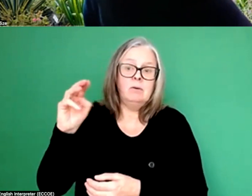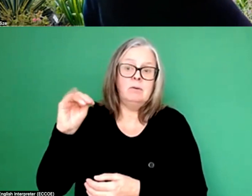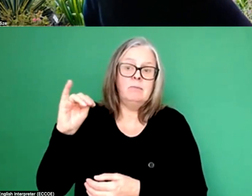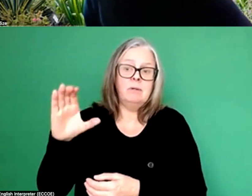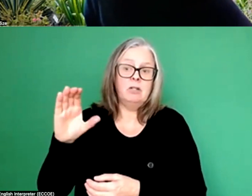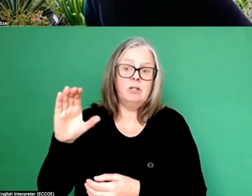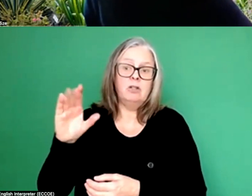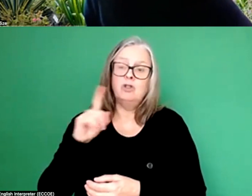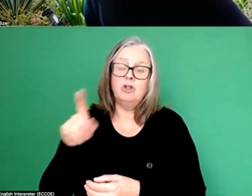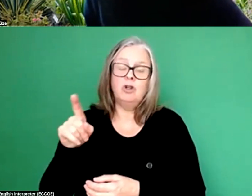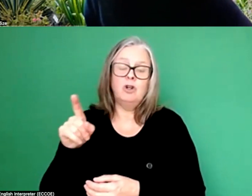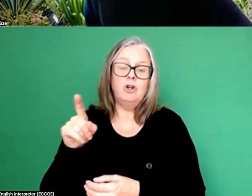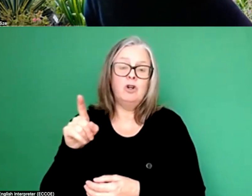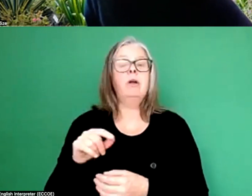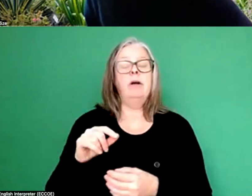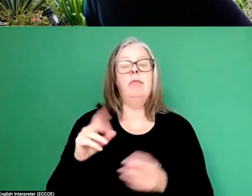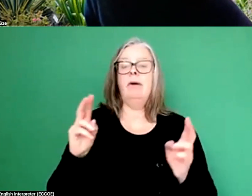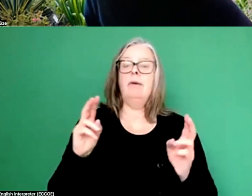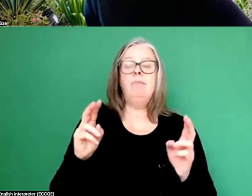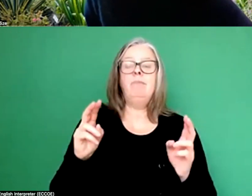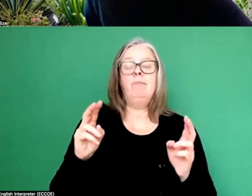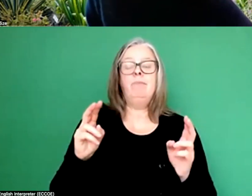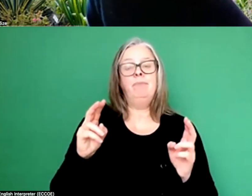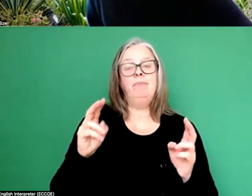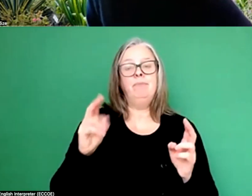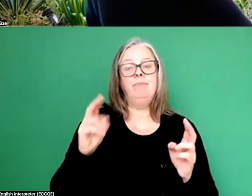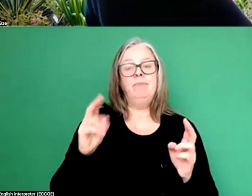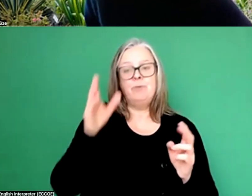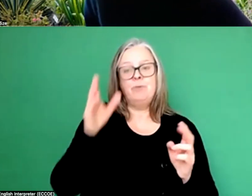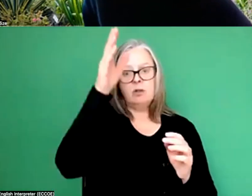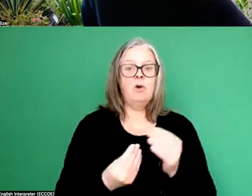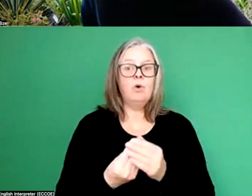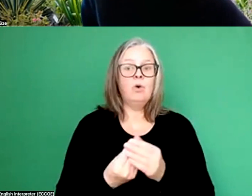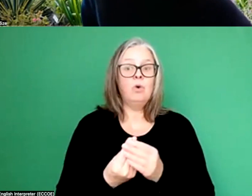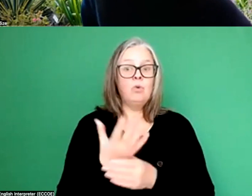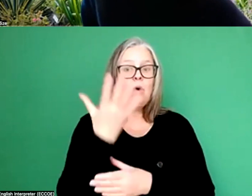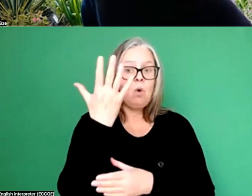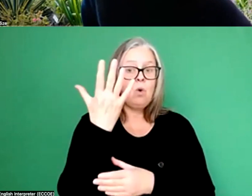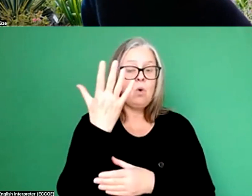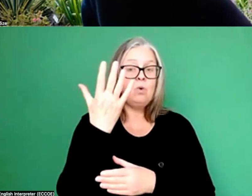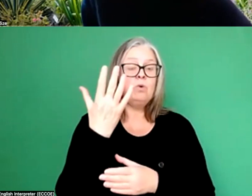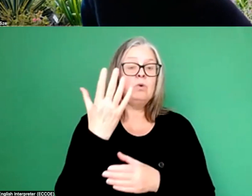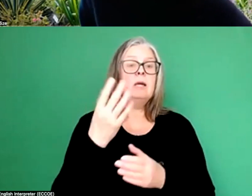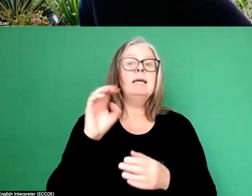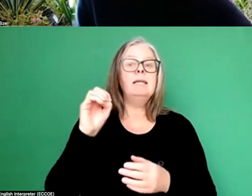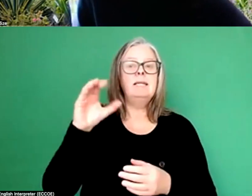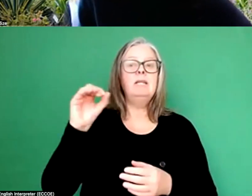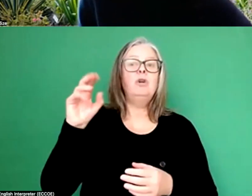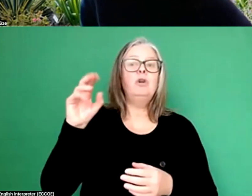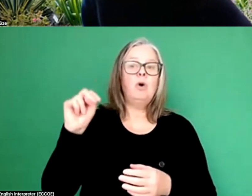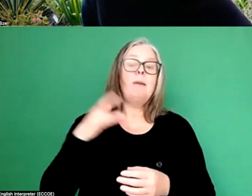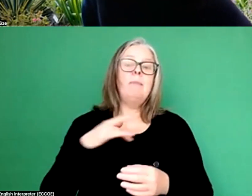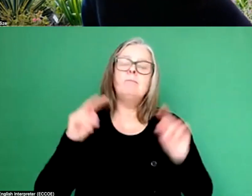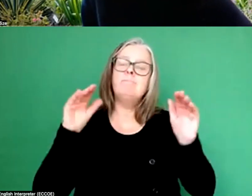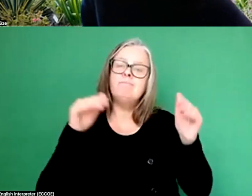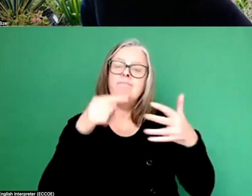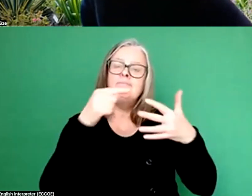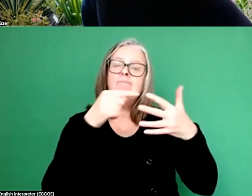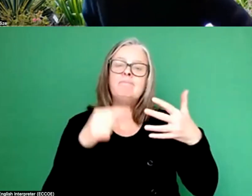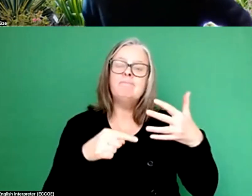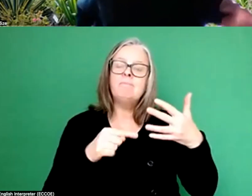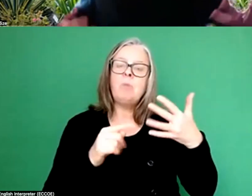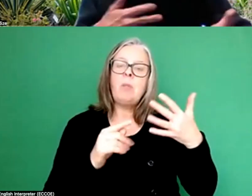There's a lot of accountability within econ as a profession to sort of look at what are the mantras, you know, that sort of